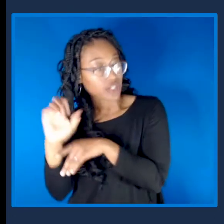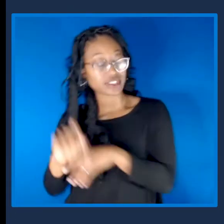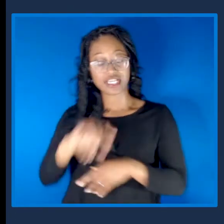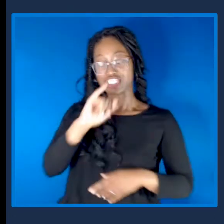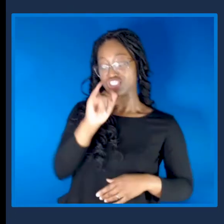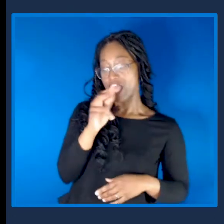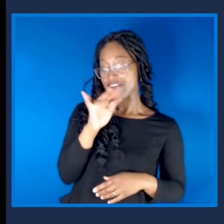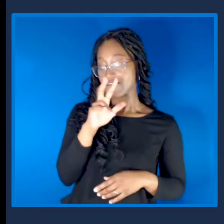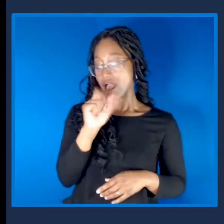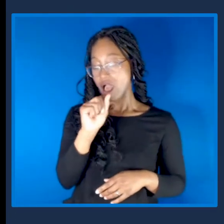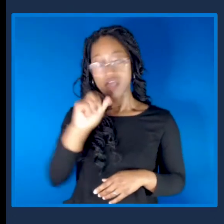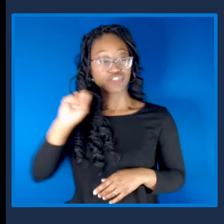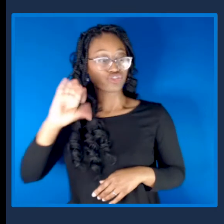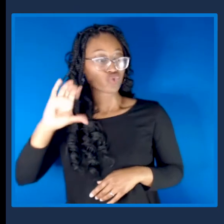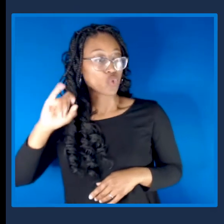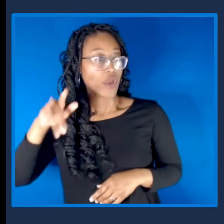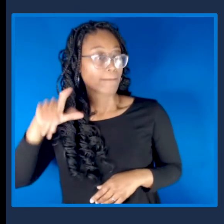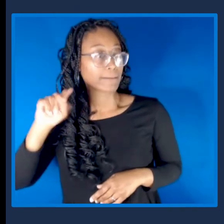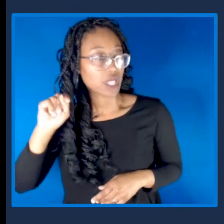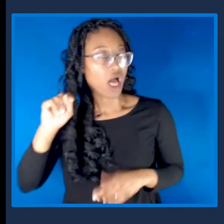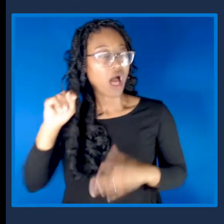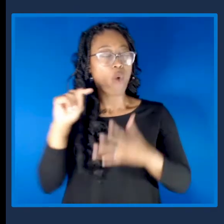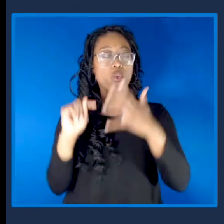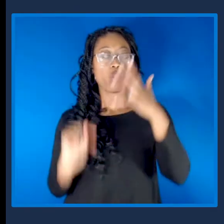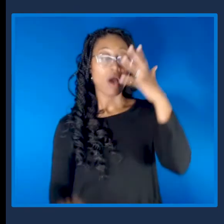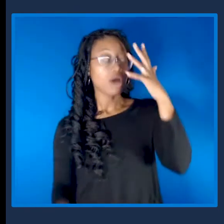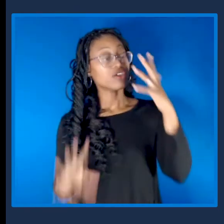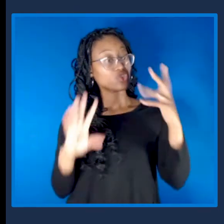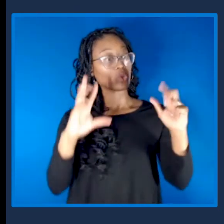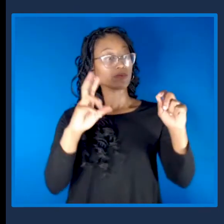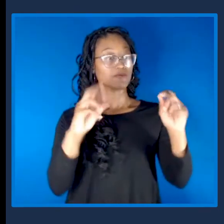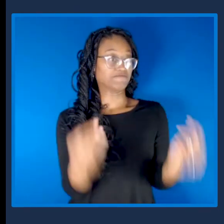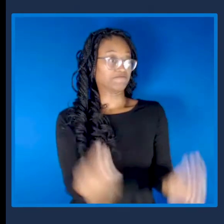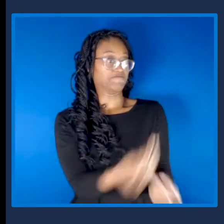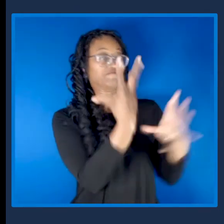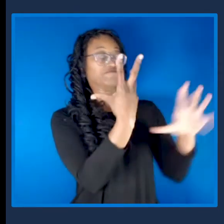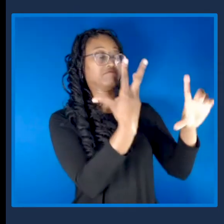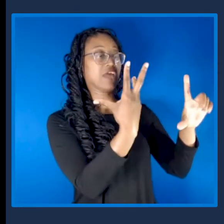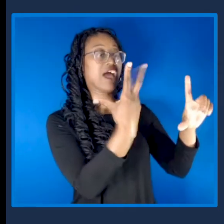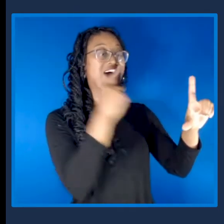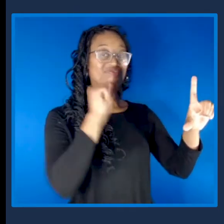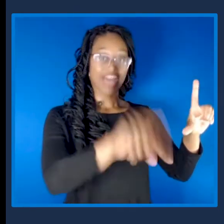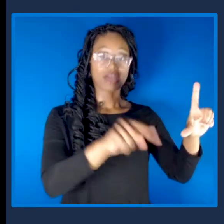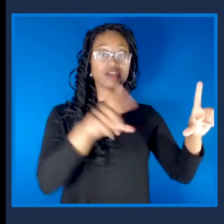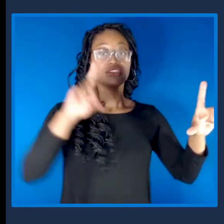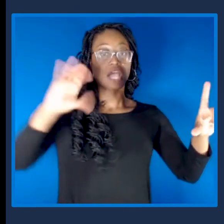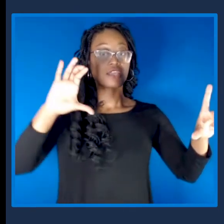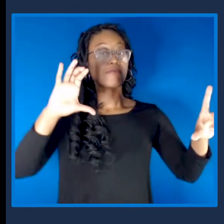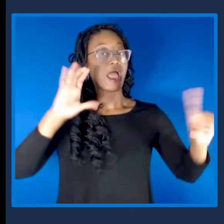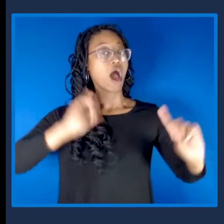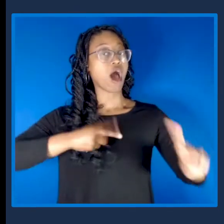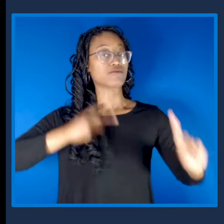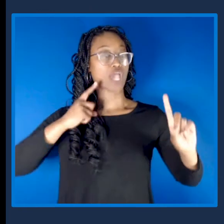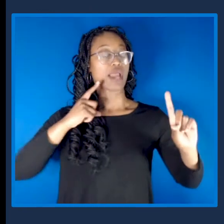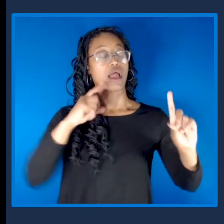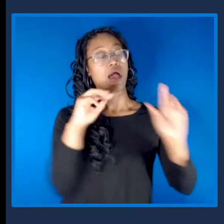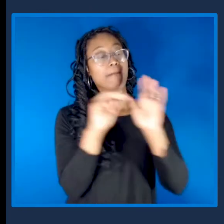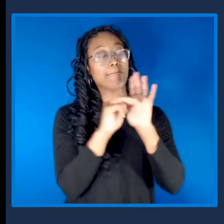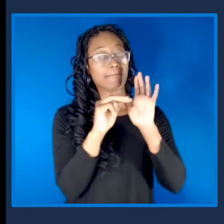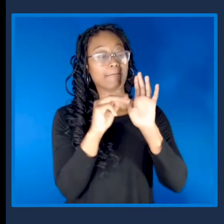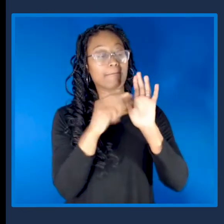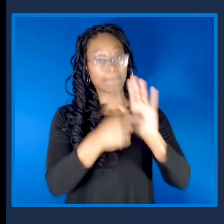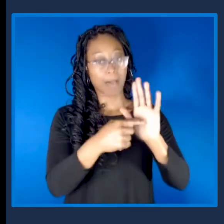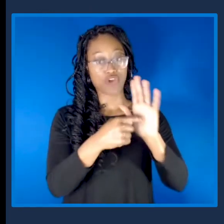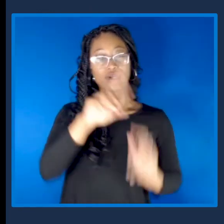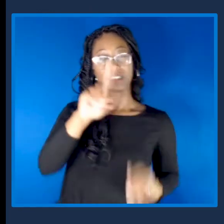JavaScript, to create what's called the document object model, with nodes for every element that's on